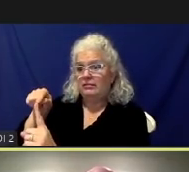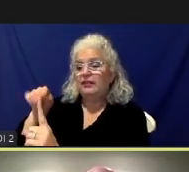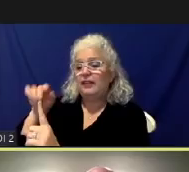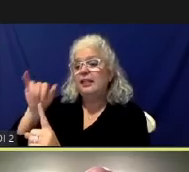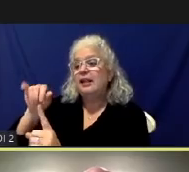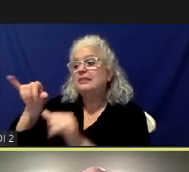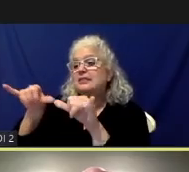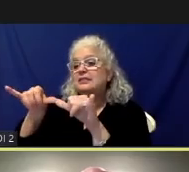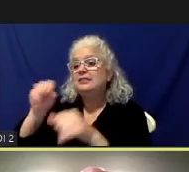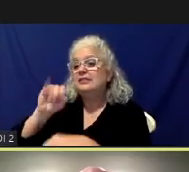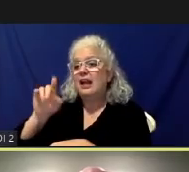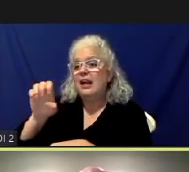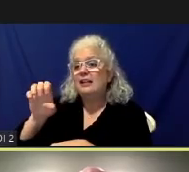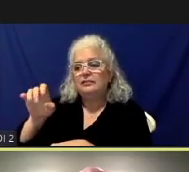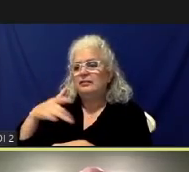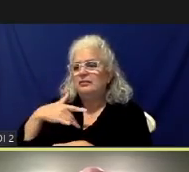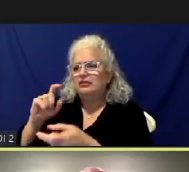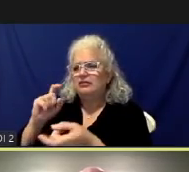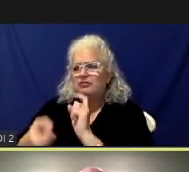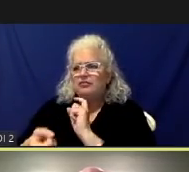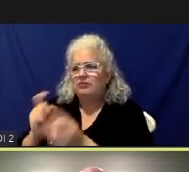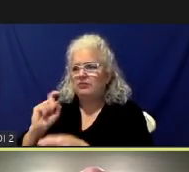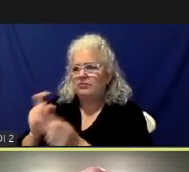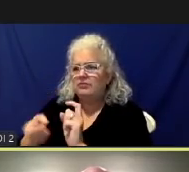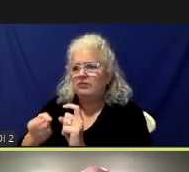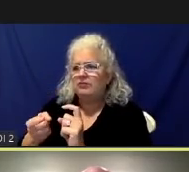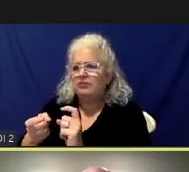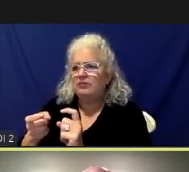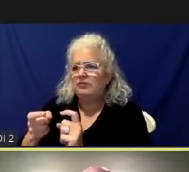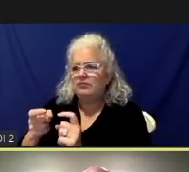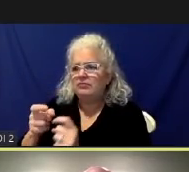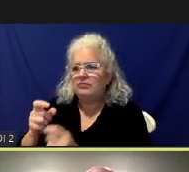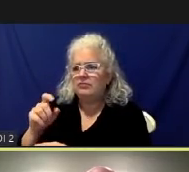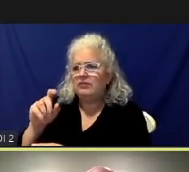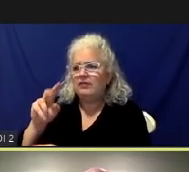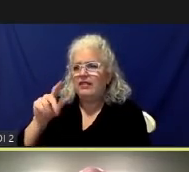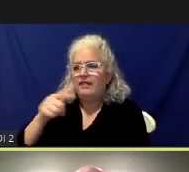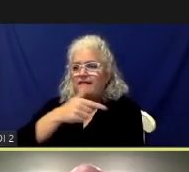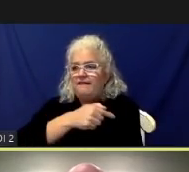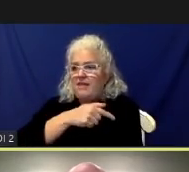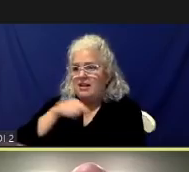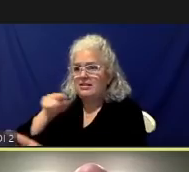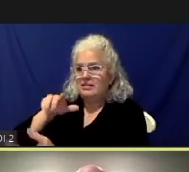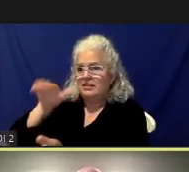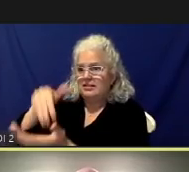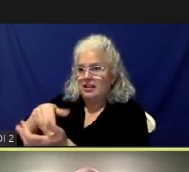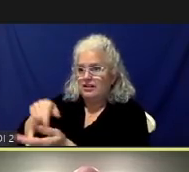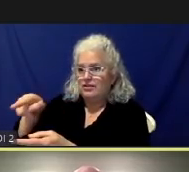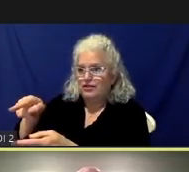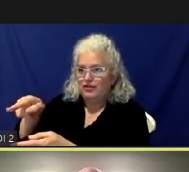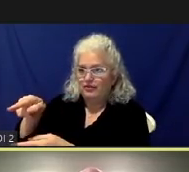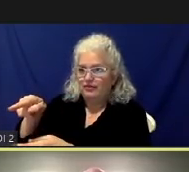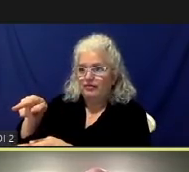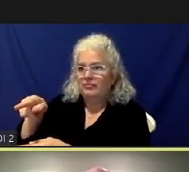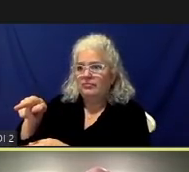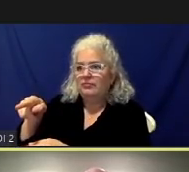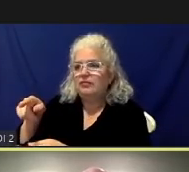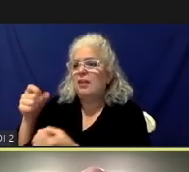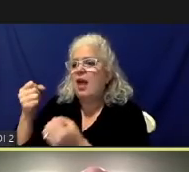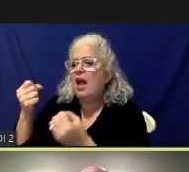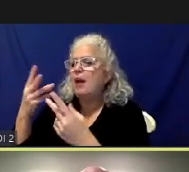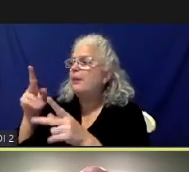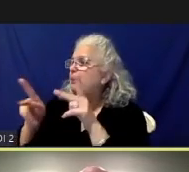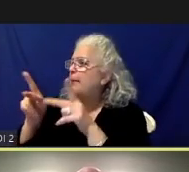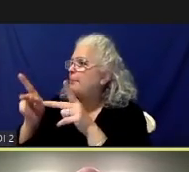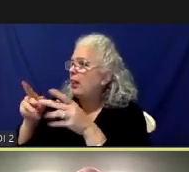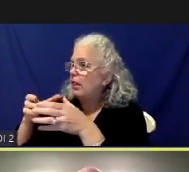thousand vaccines a day. Right now, as you heard from Dr. Willis, we're doing a little over 1,000 a day at that pod,